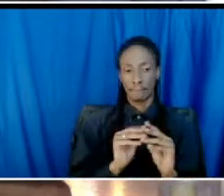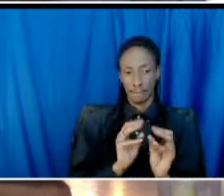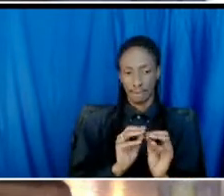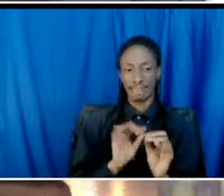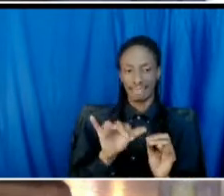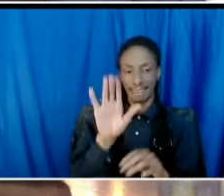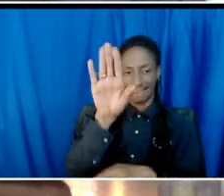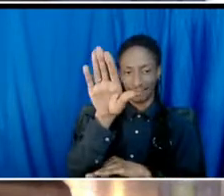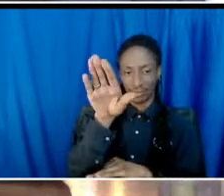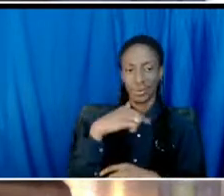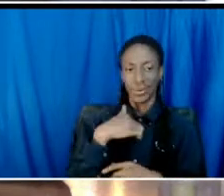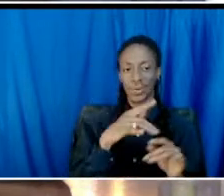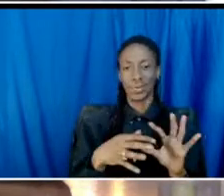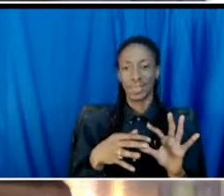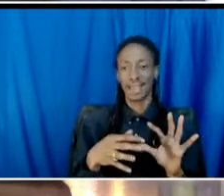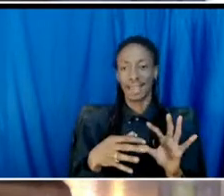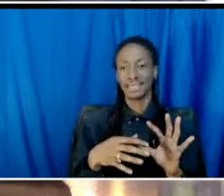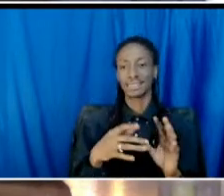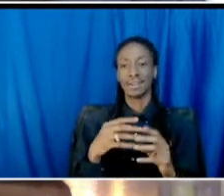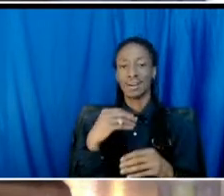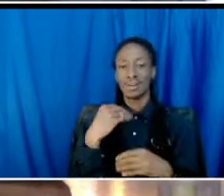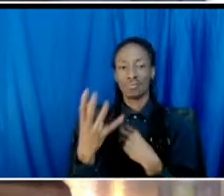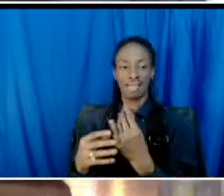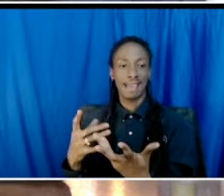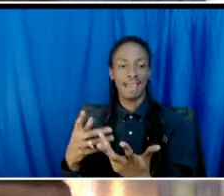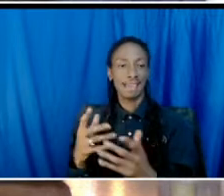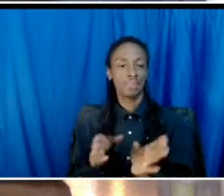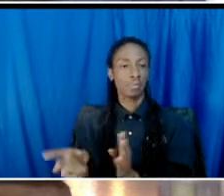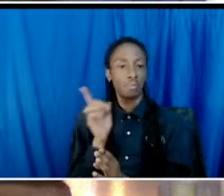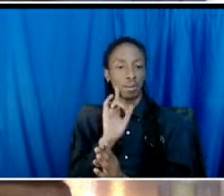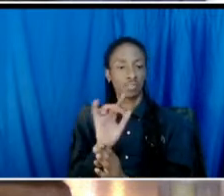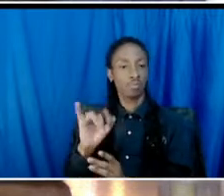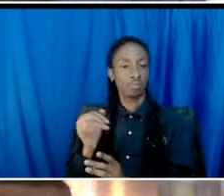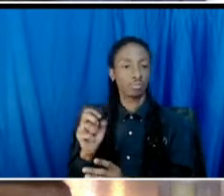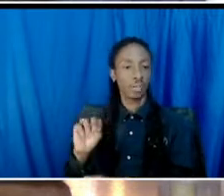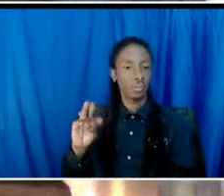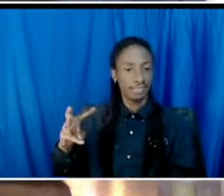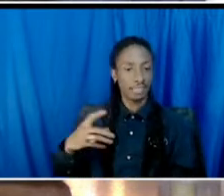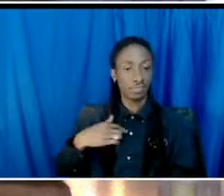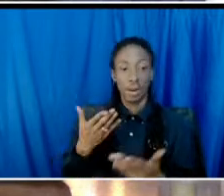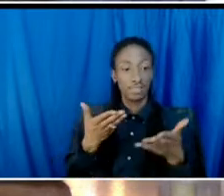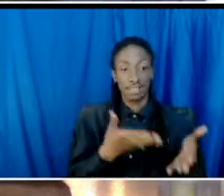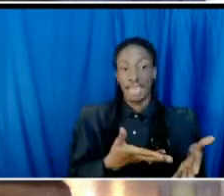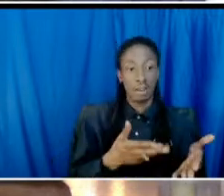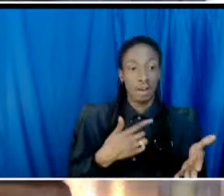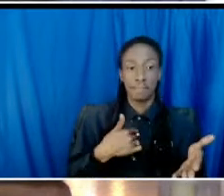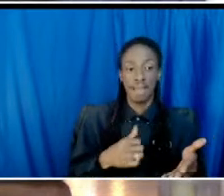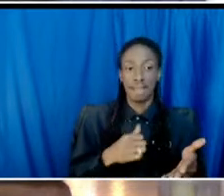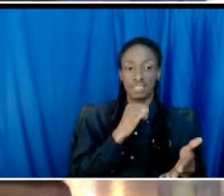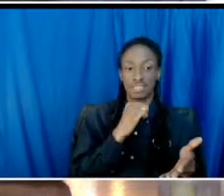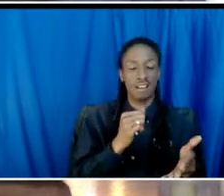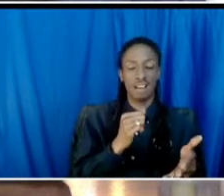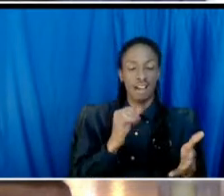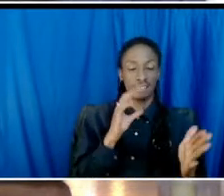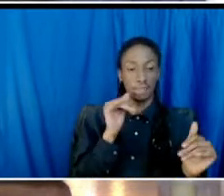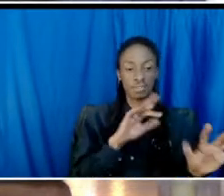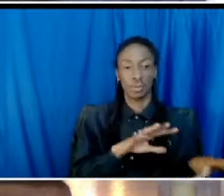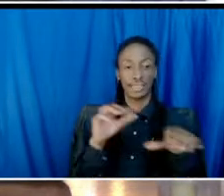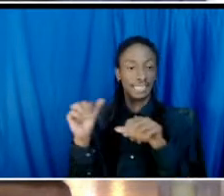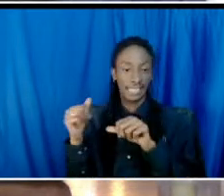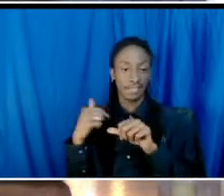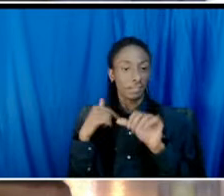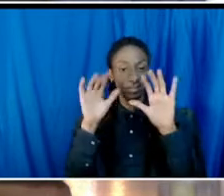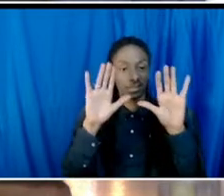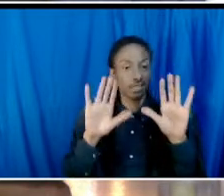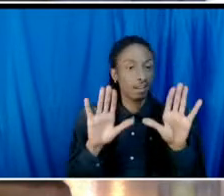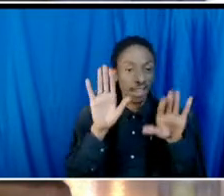that related to preparations for January 6th, so I was at the department, but I had no expectation of leaving the department. It was a Sunday afternoon, and